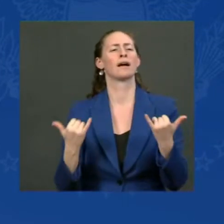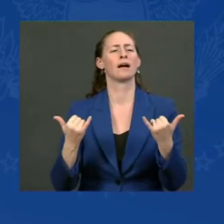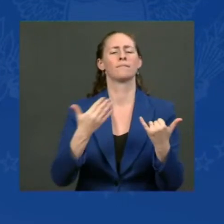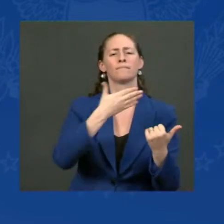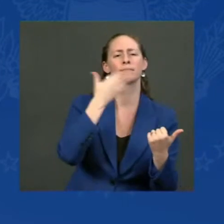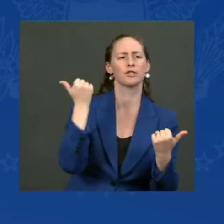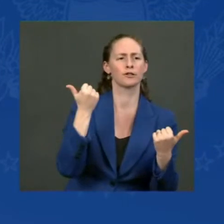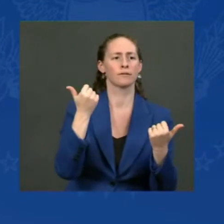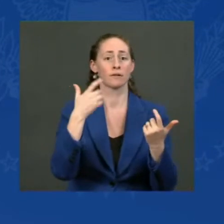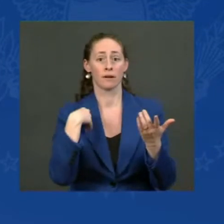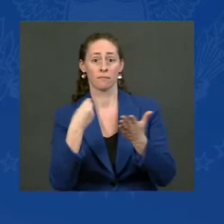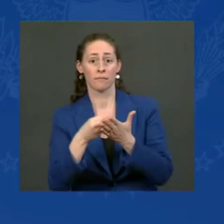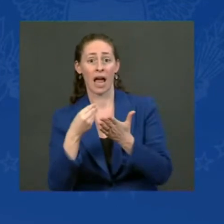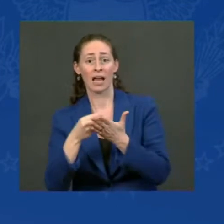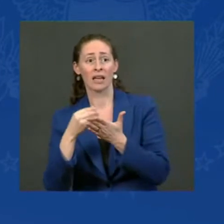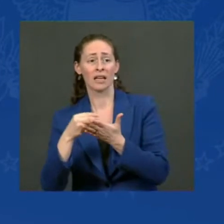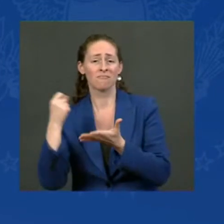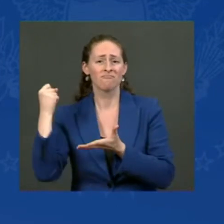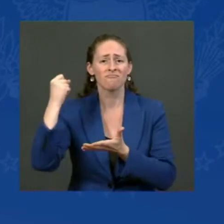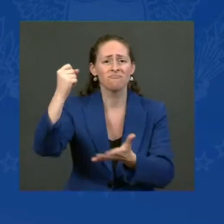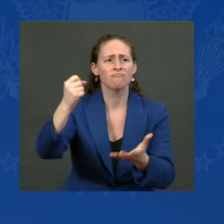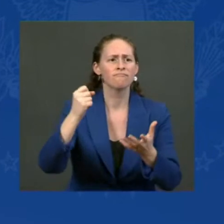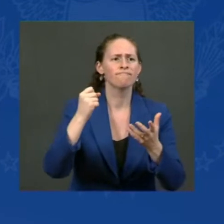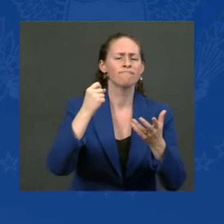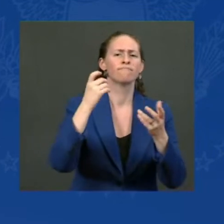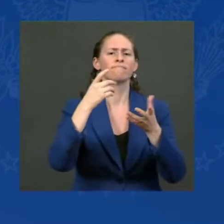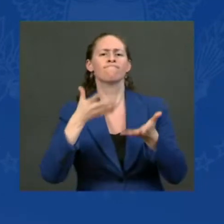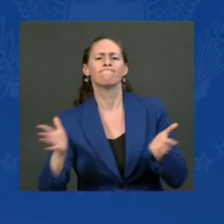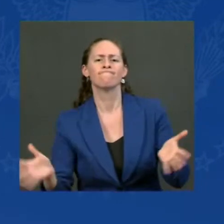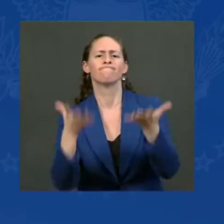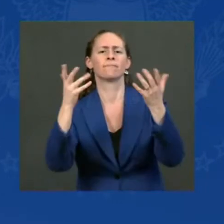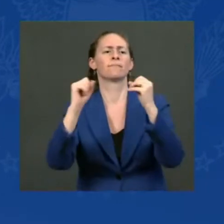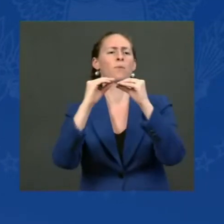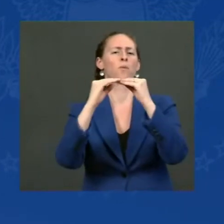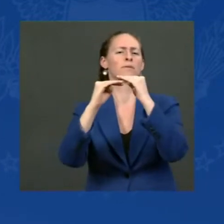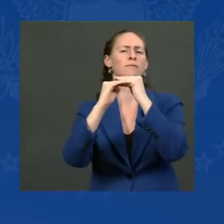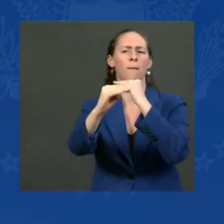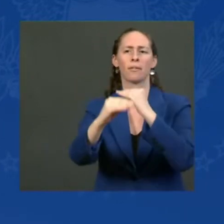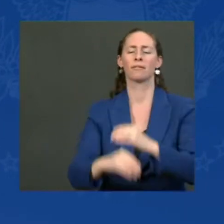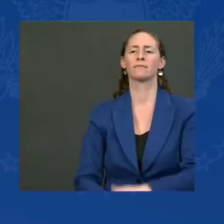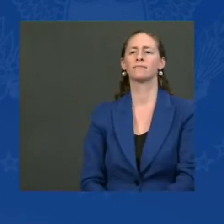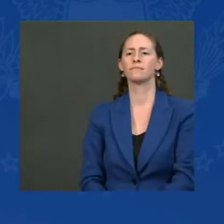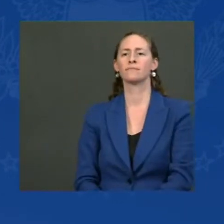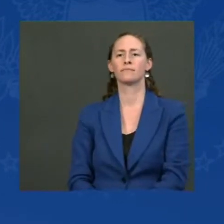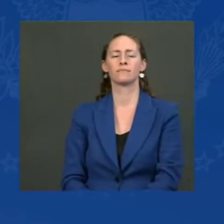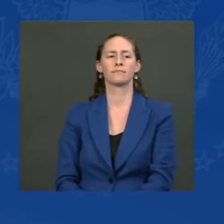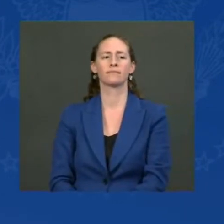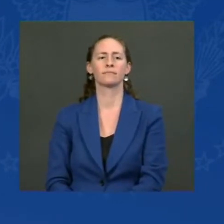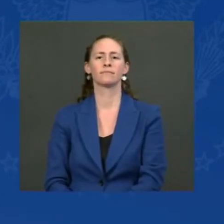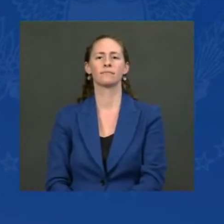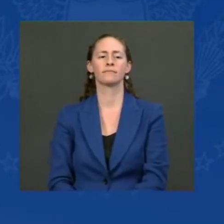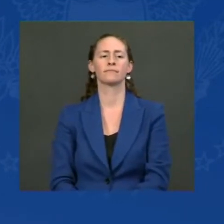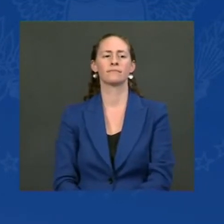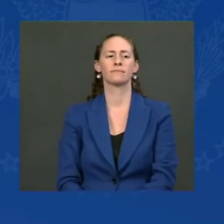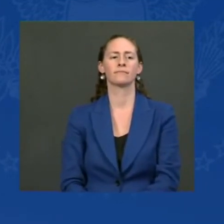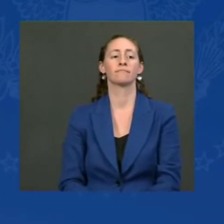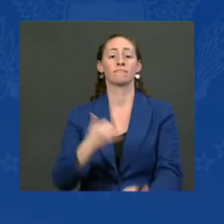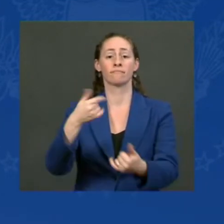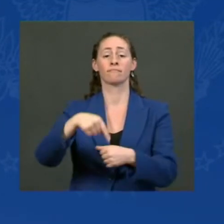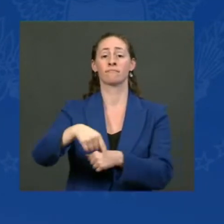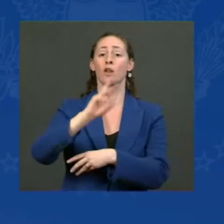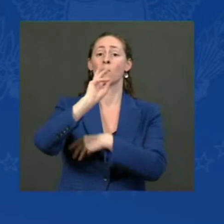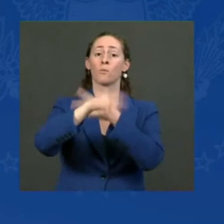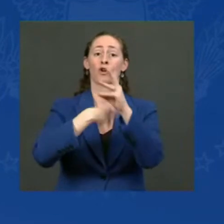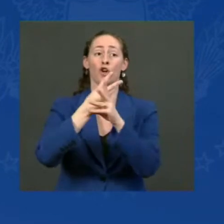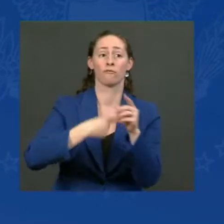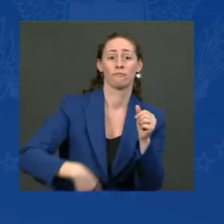security that builds on our existing development assistance and global health and a global